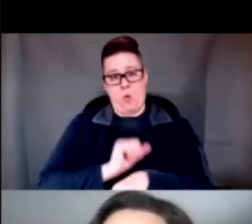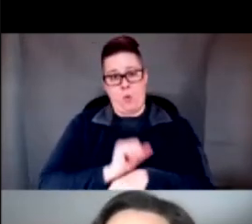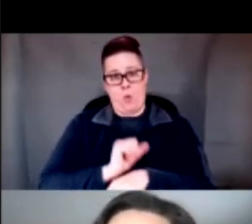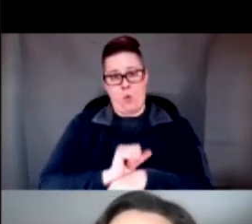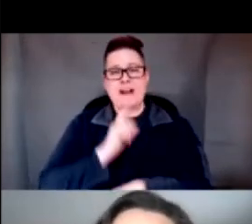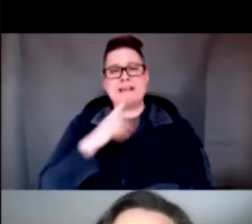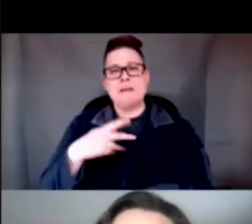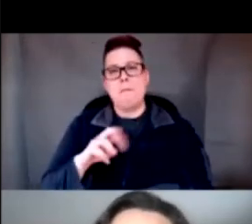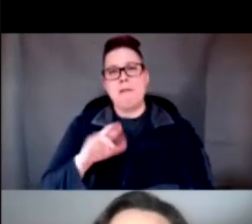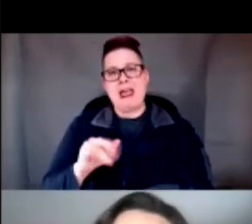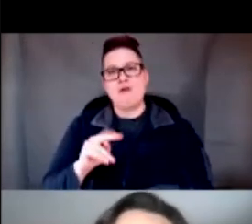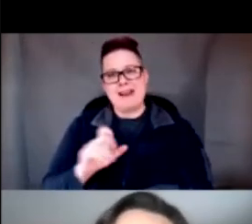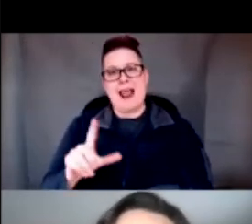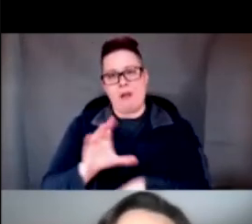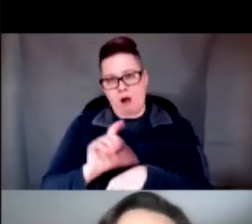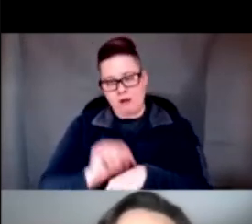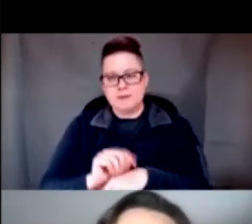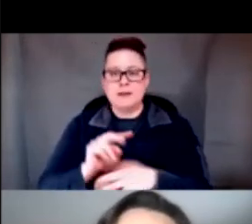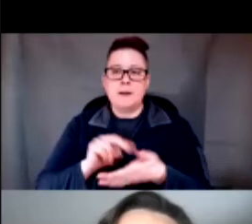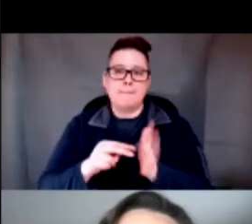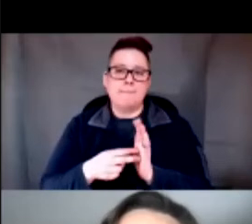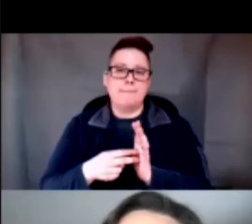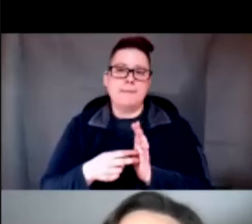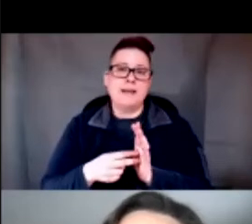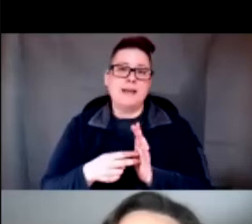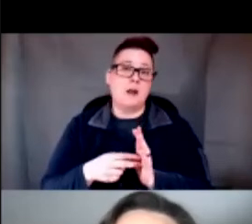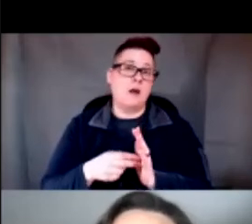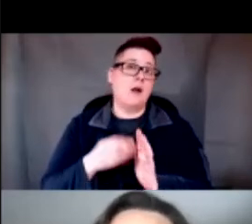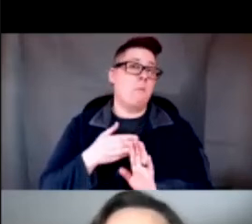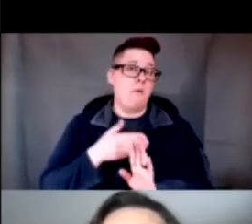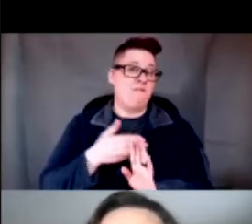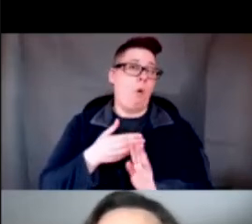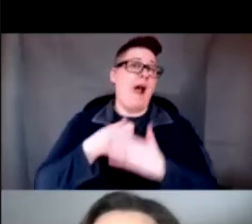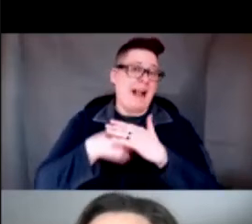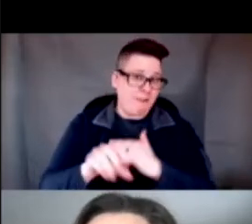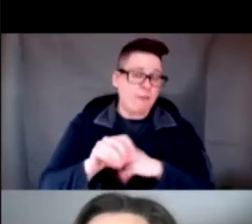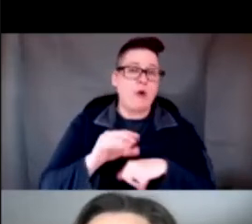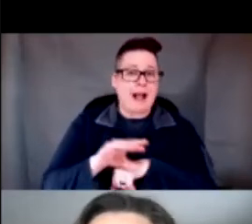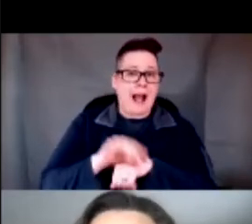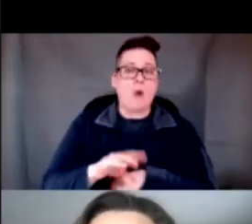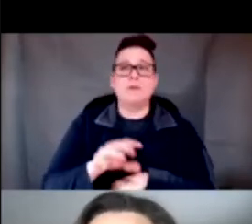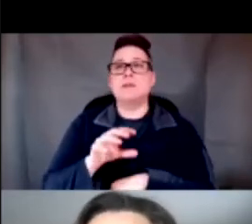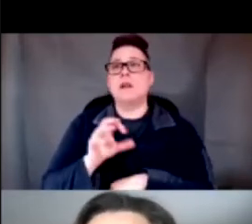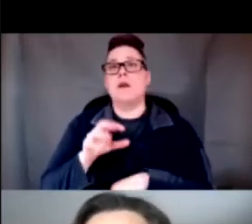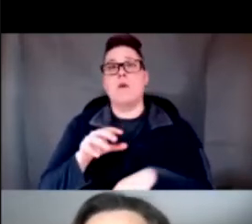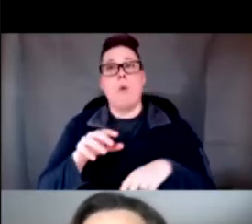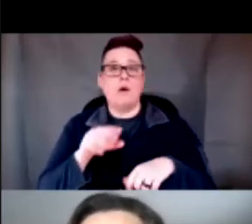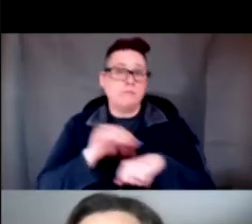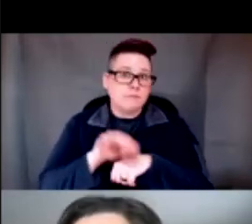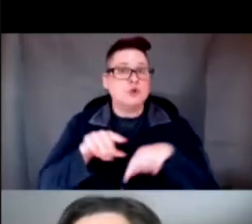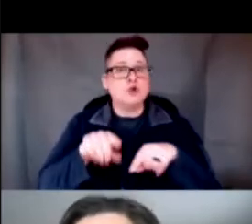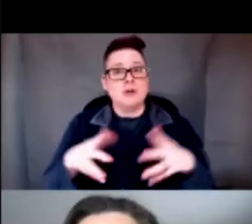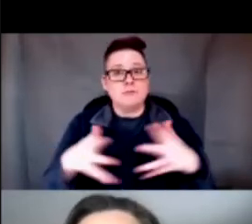perinatal consultations, so either prenatal counseling, counseling during pregnancy,